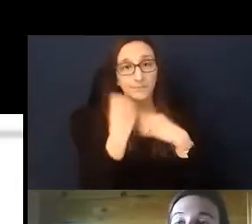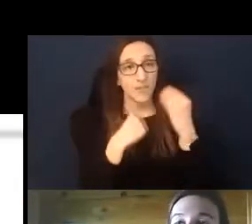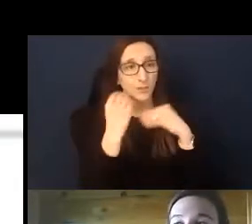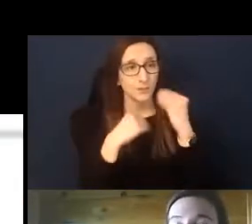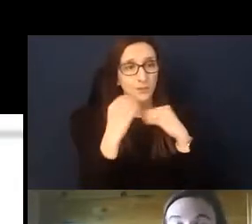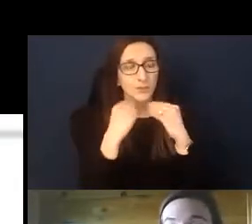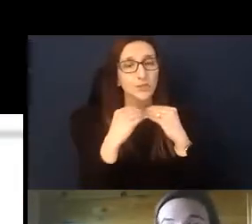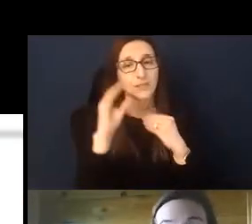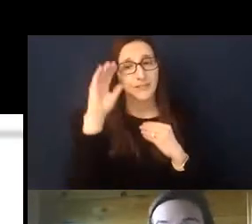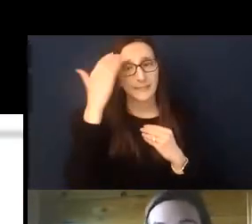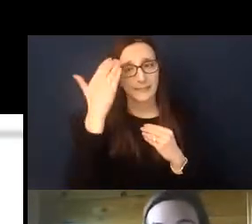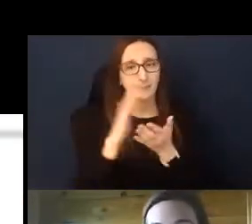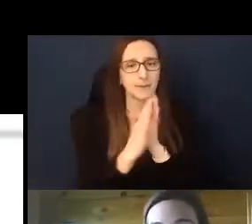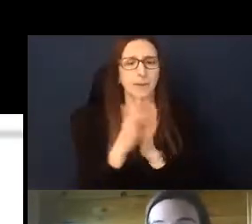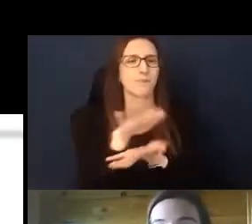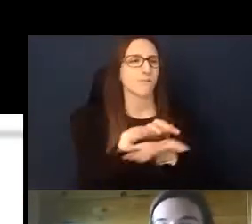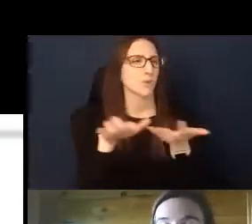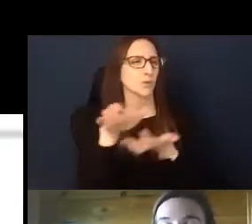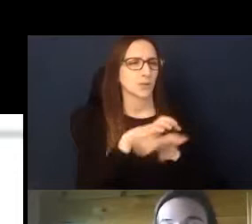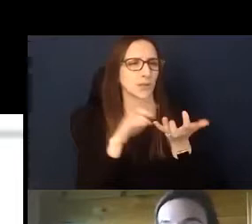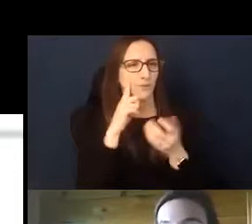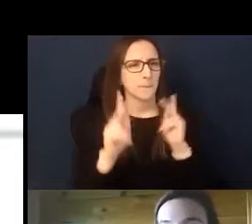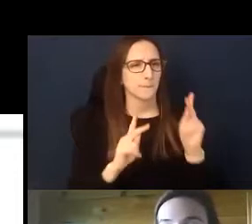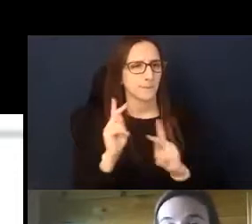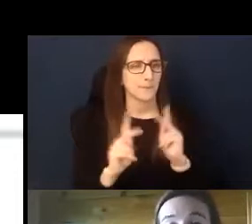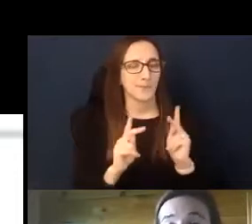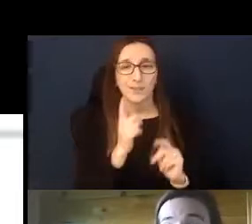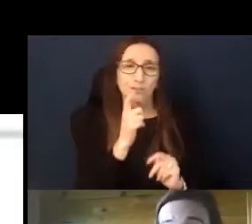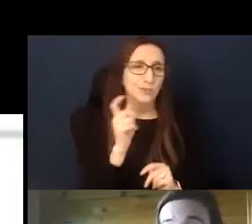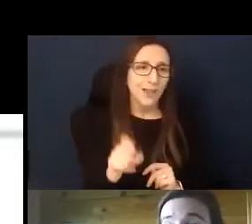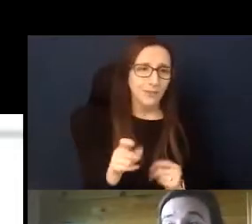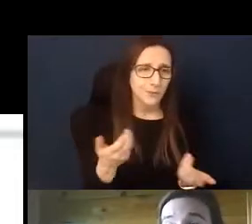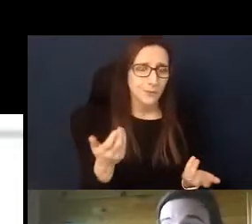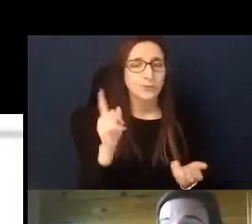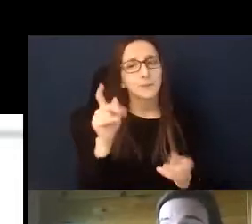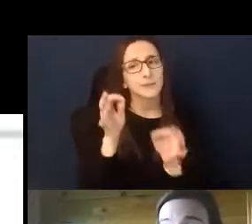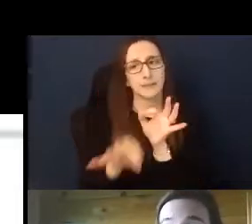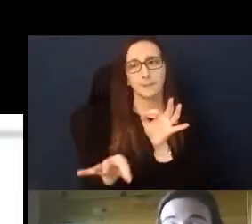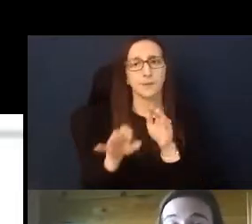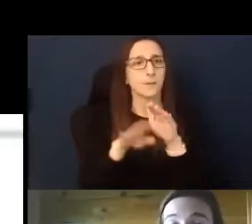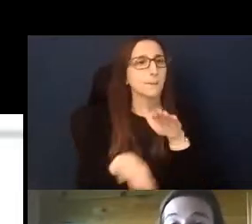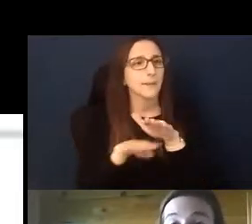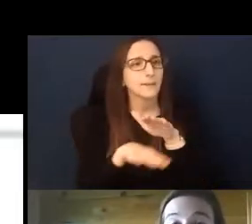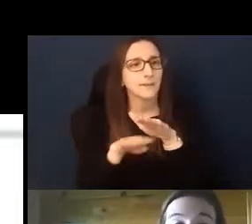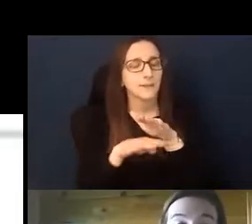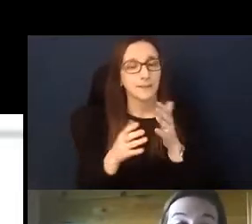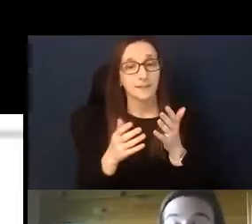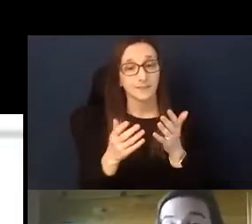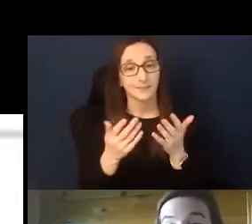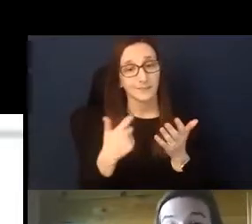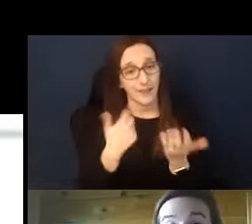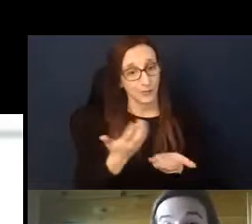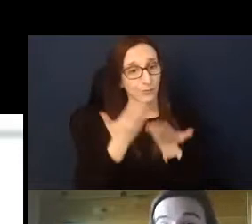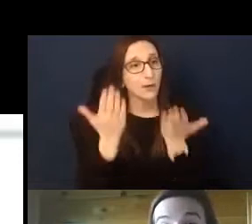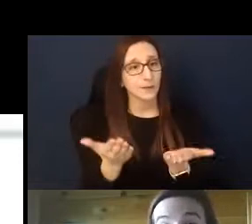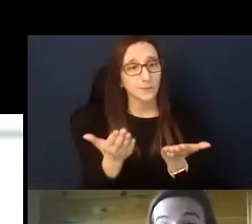to have become really confusing. And it shouldn't be. Nutrition should be simple and basic. And so that's why I do